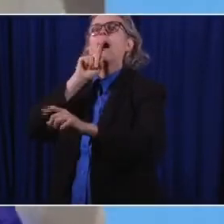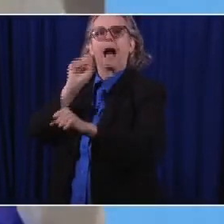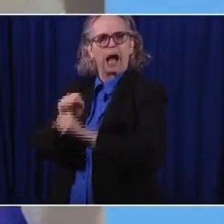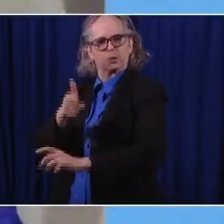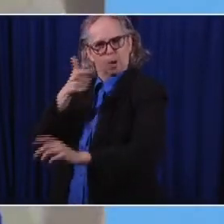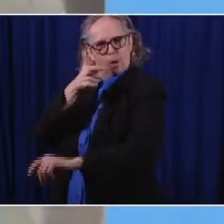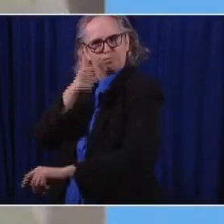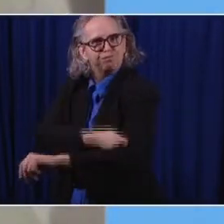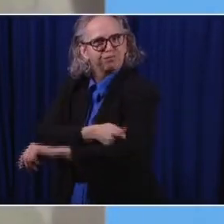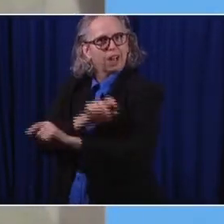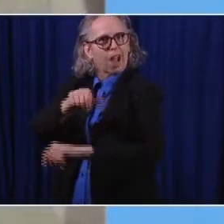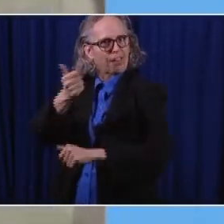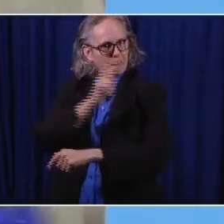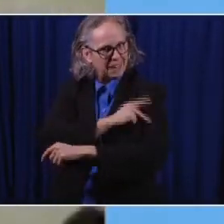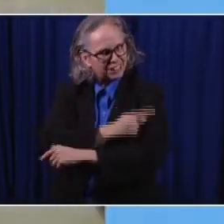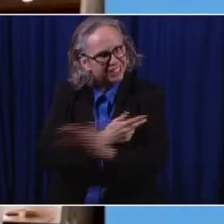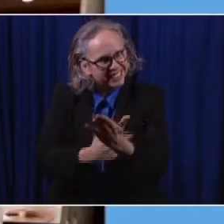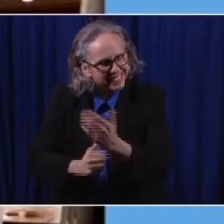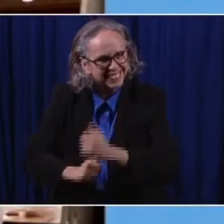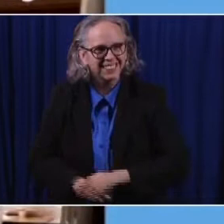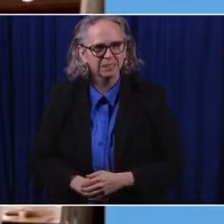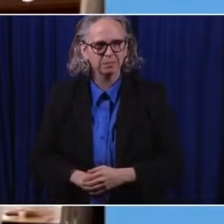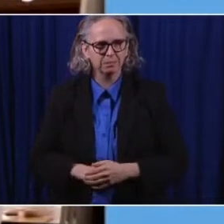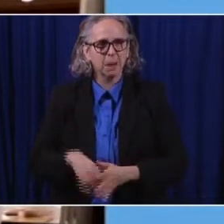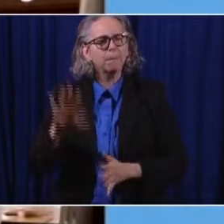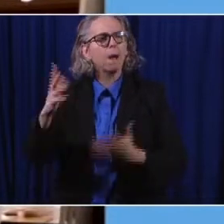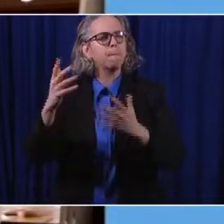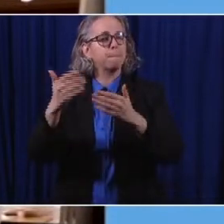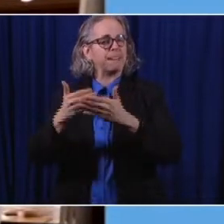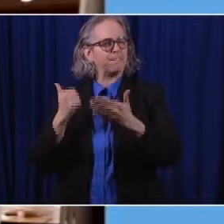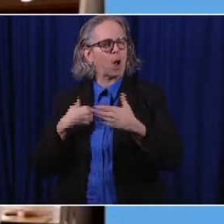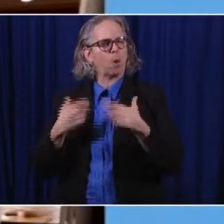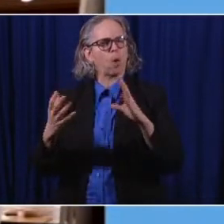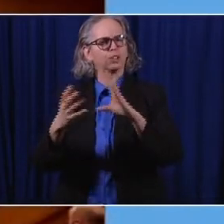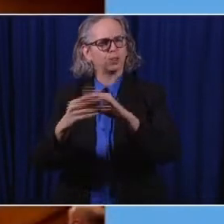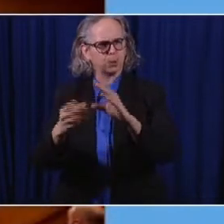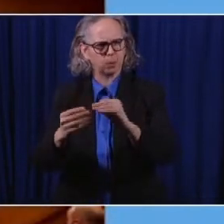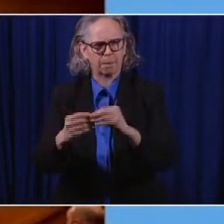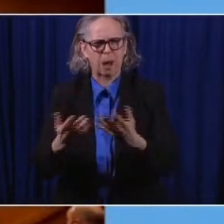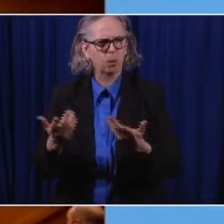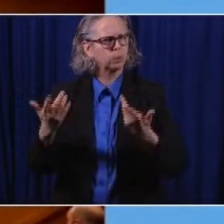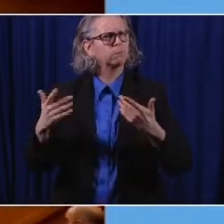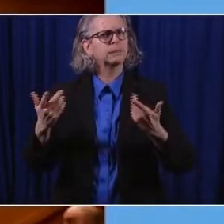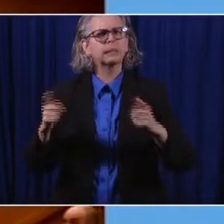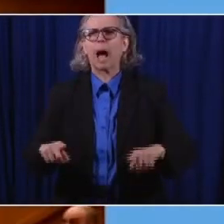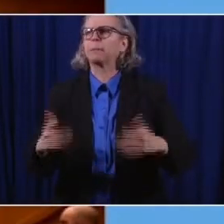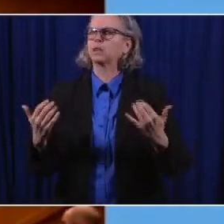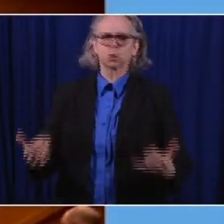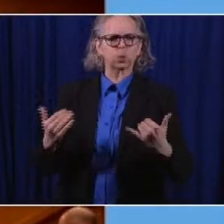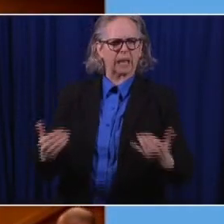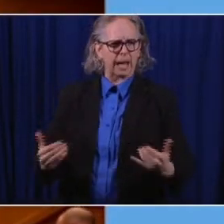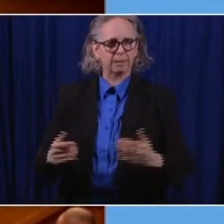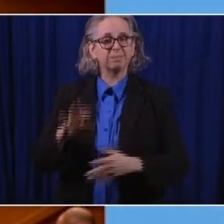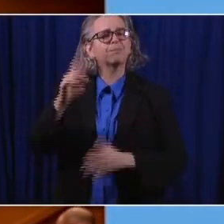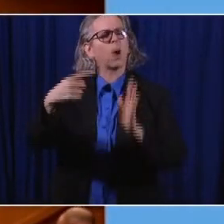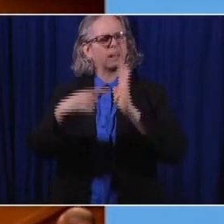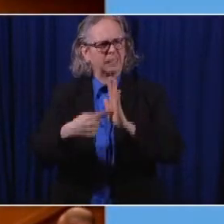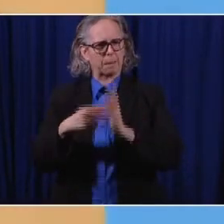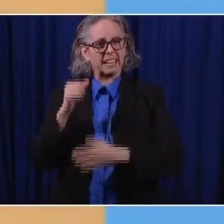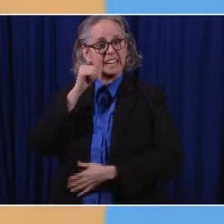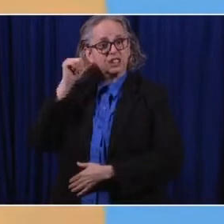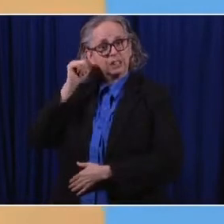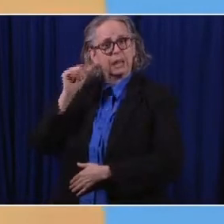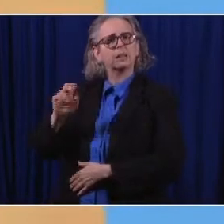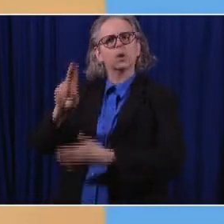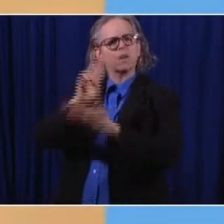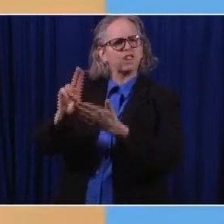we really are today. Yesterday, the University of Cincinnati Medical Center and the Ohio State University Wexner Medical Center started